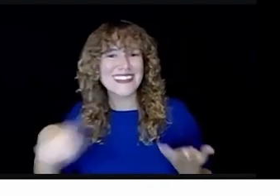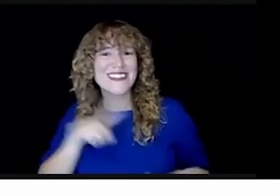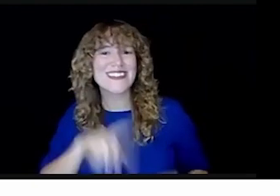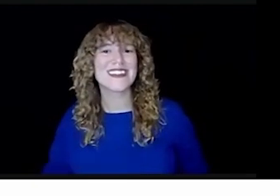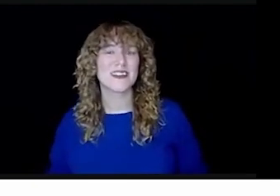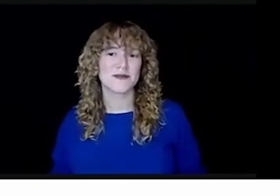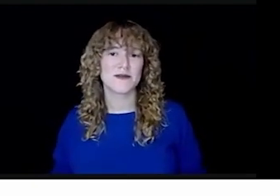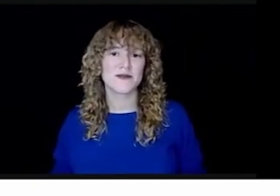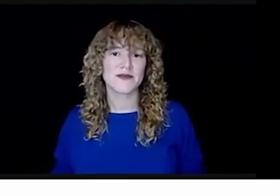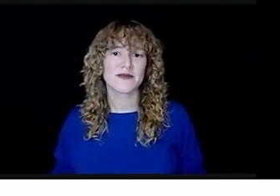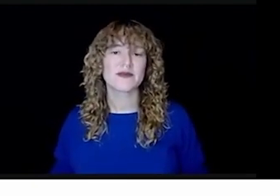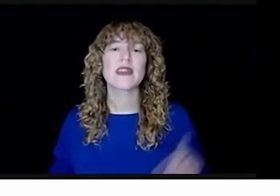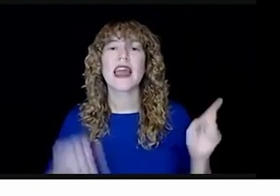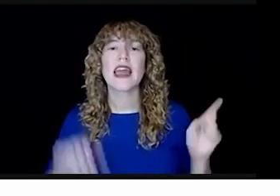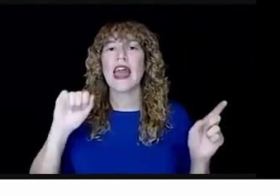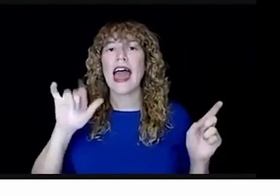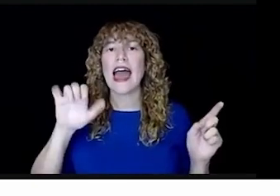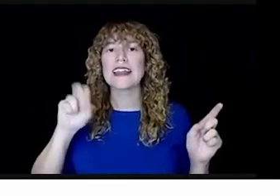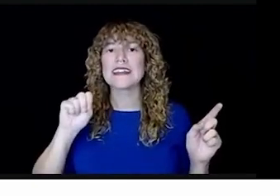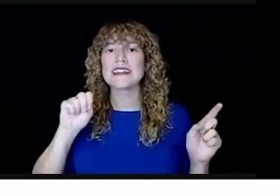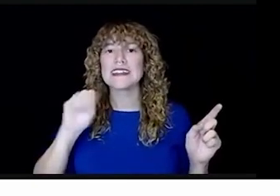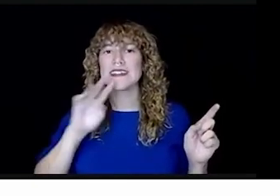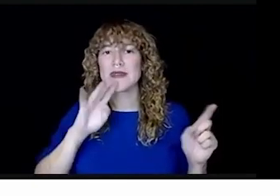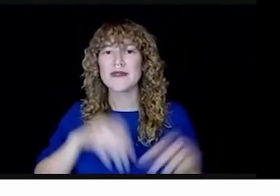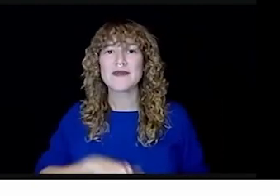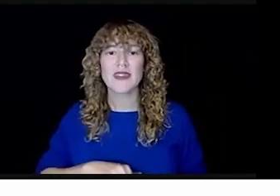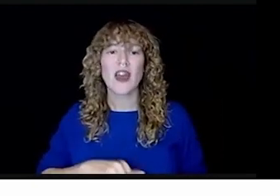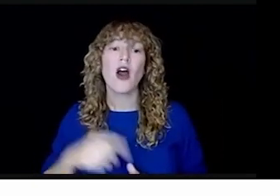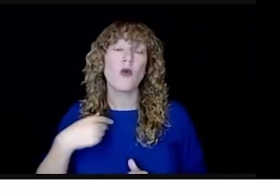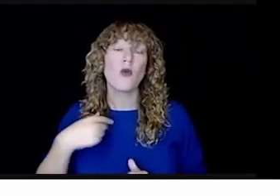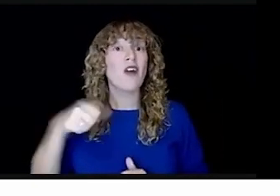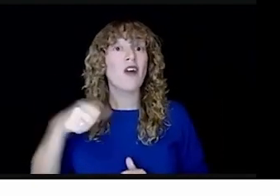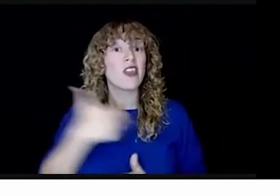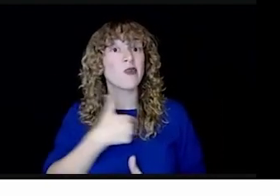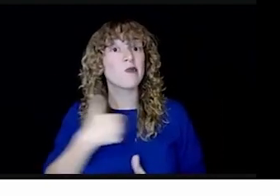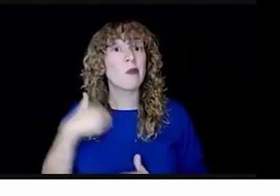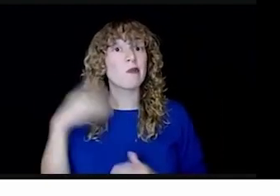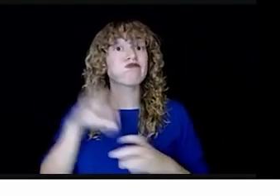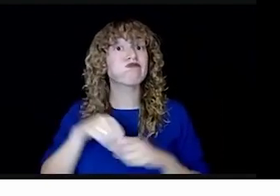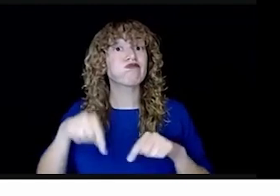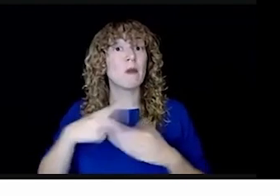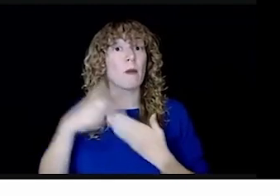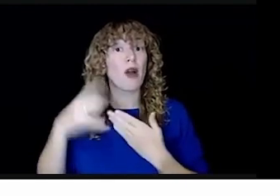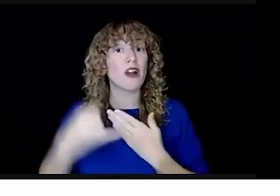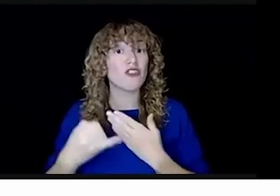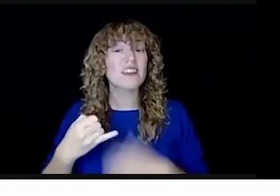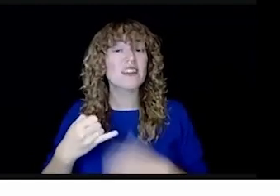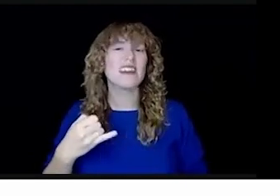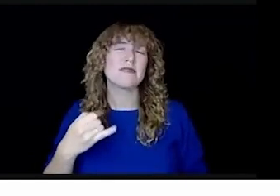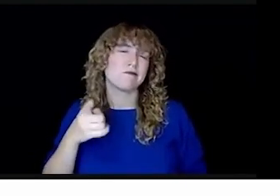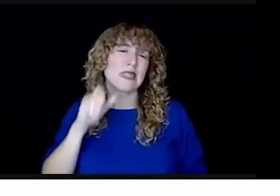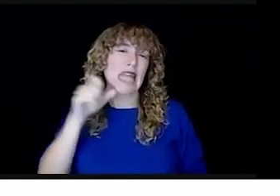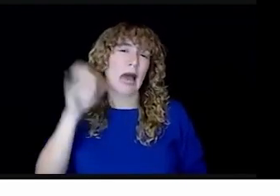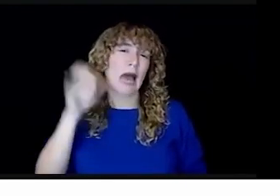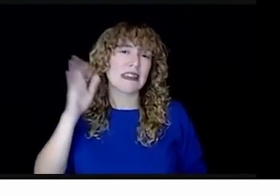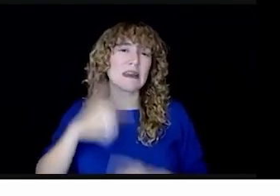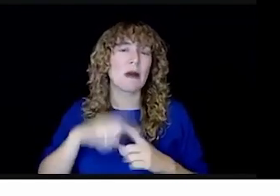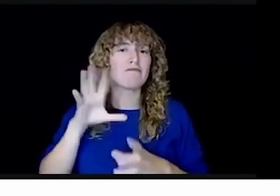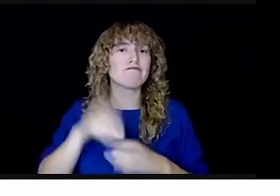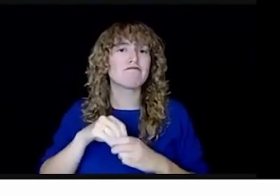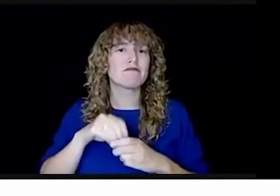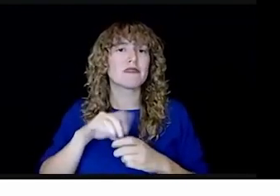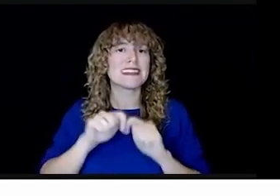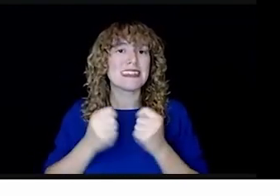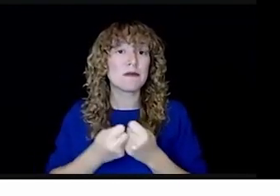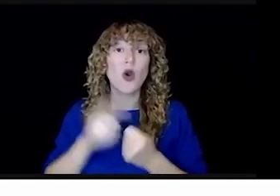We also have some additional members working on this research project on the team who aren't presenting today, including